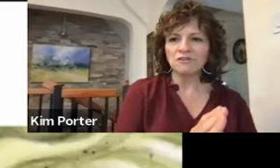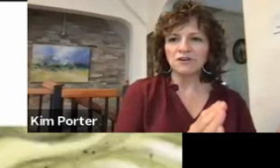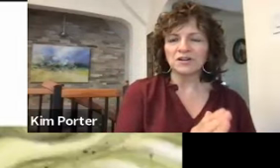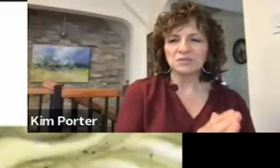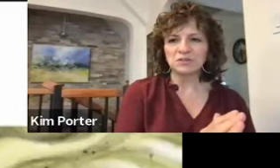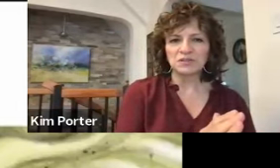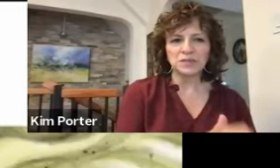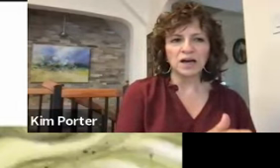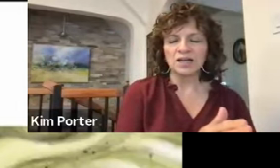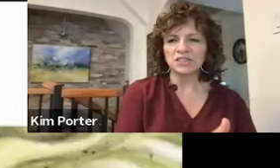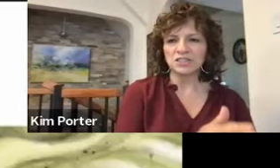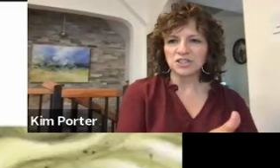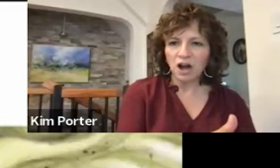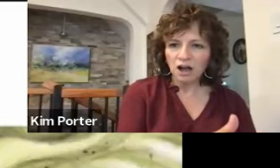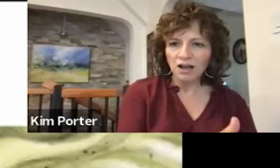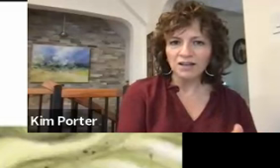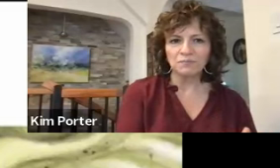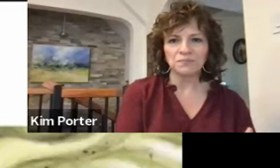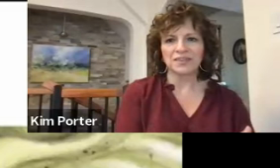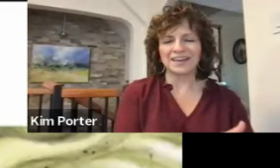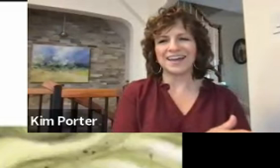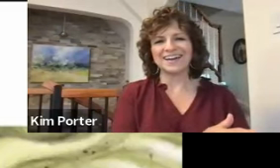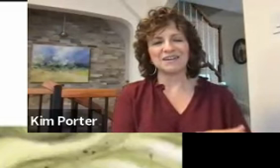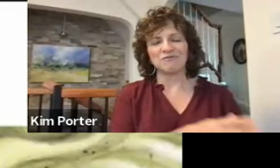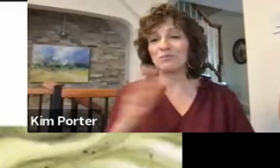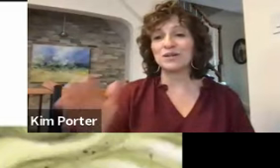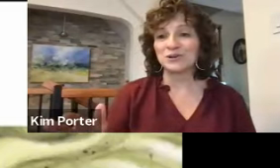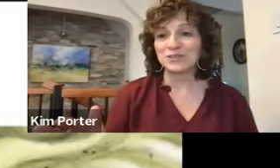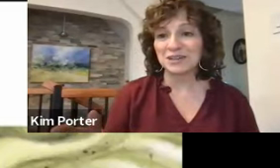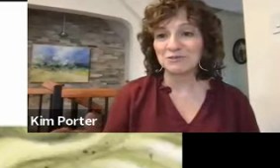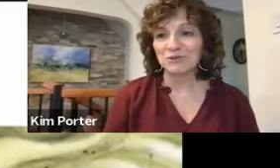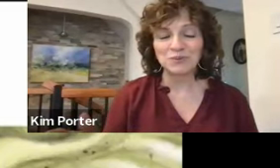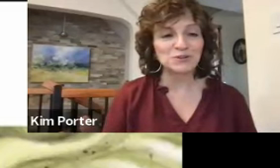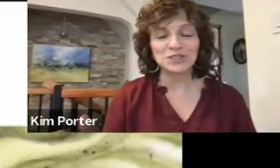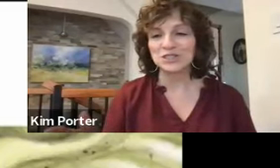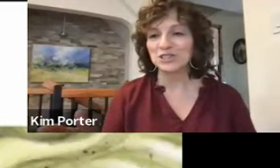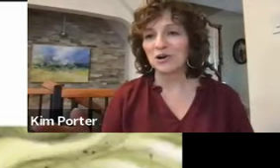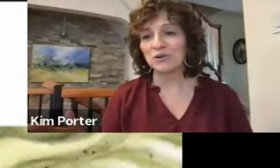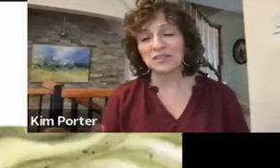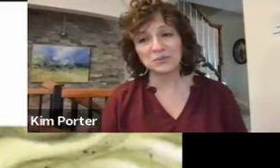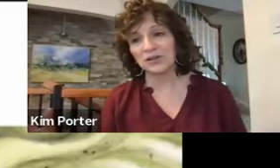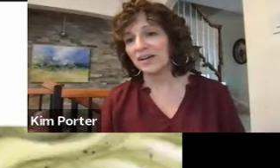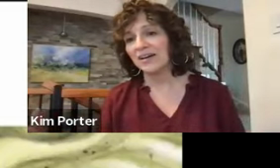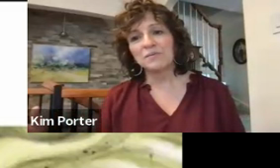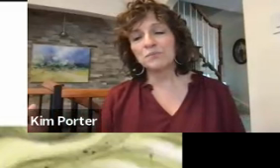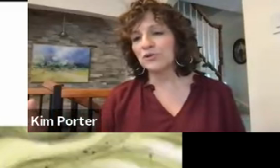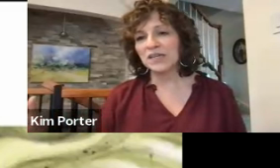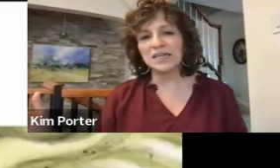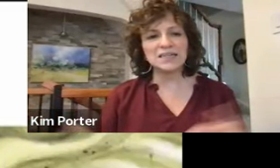thing ever. It's so much fun to be high. Cheech and Chong, thinking if anybody's old enough to remember who Cheech and Chong were, these